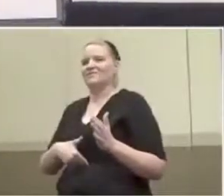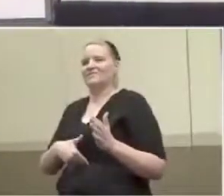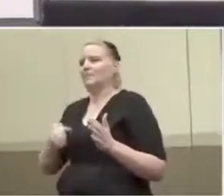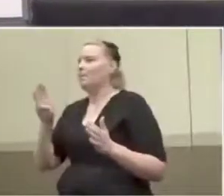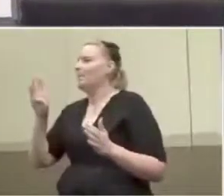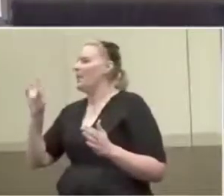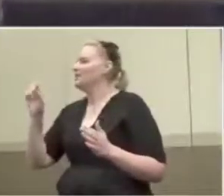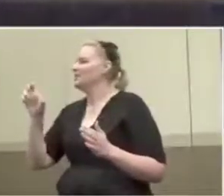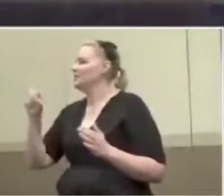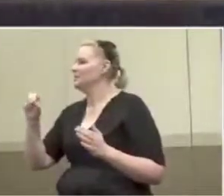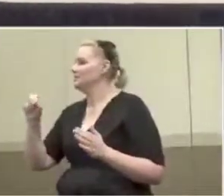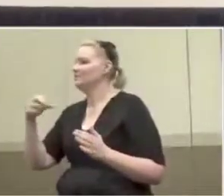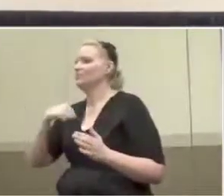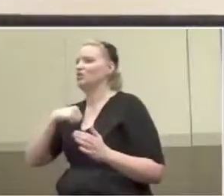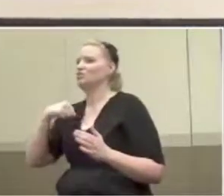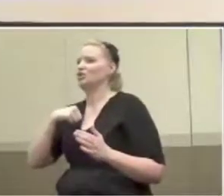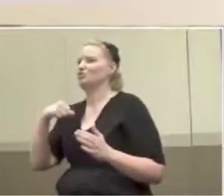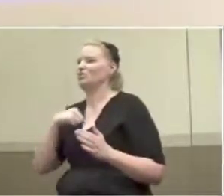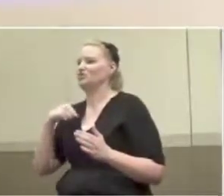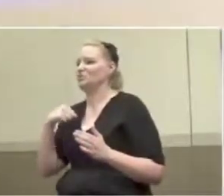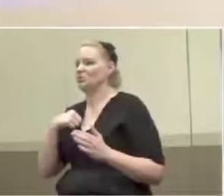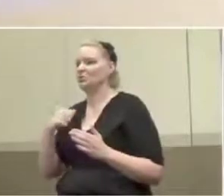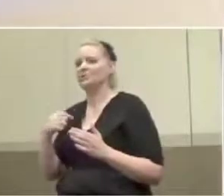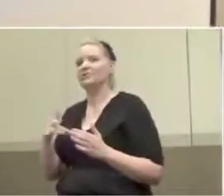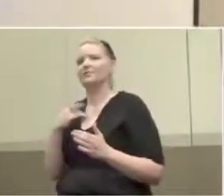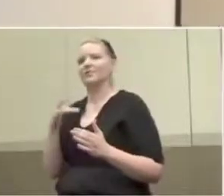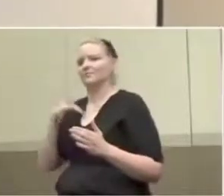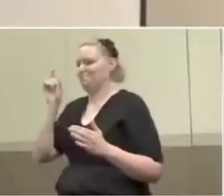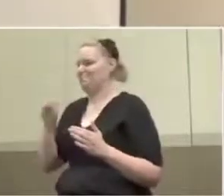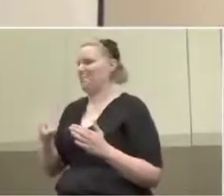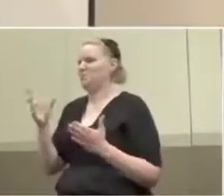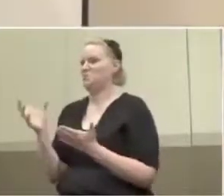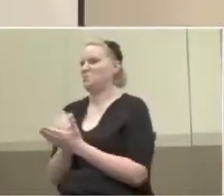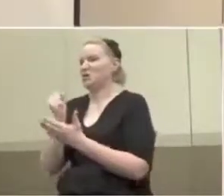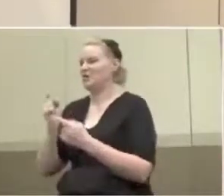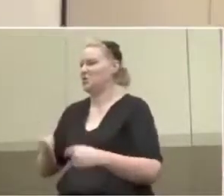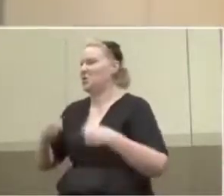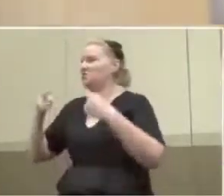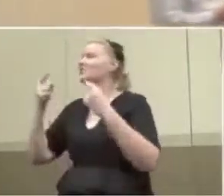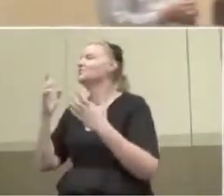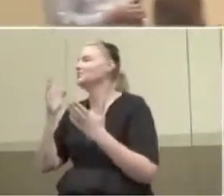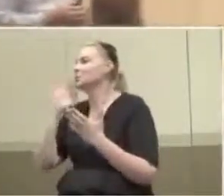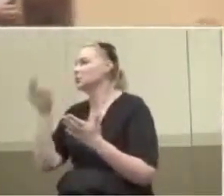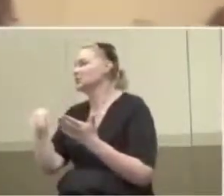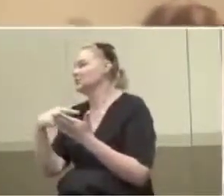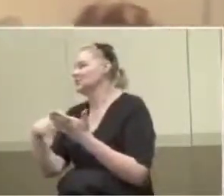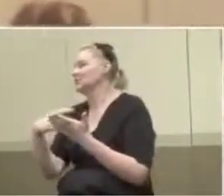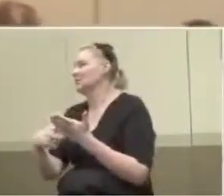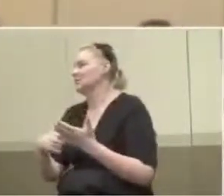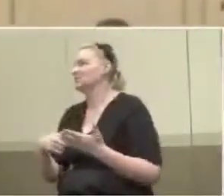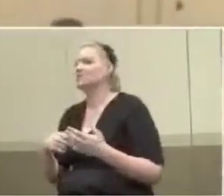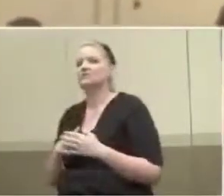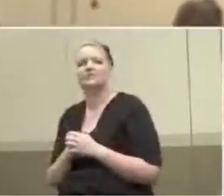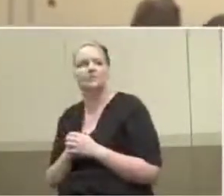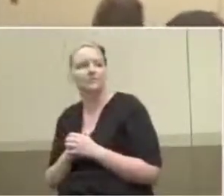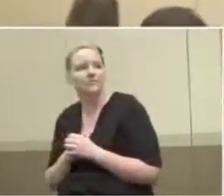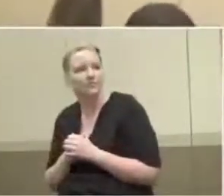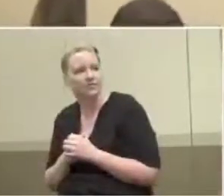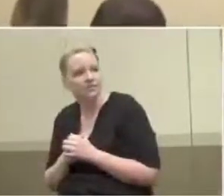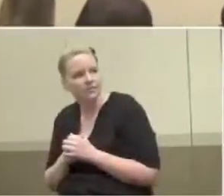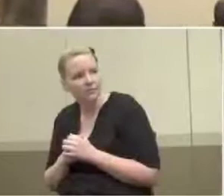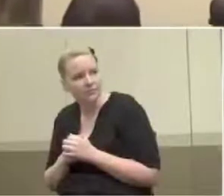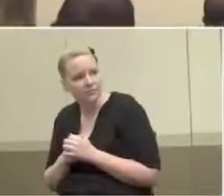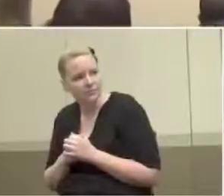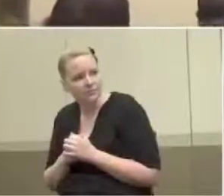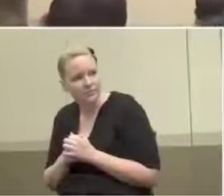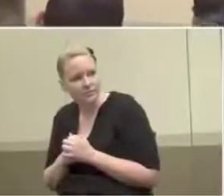yourself needing to win an argument. And yes, we'll definitely cover that. Yes? The different types of power struggles. We have some students who